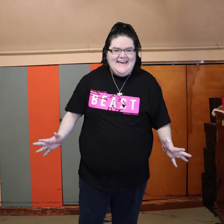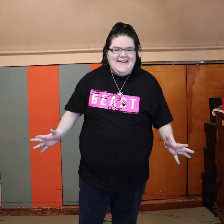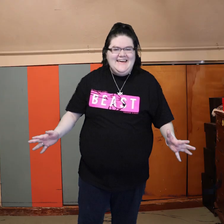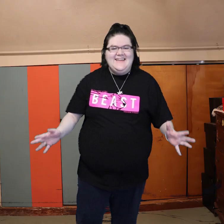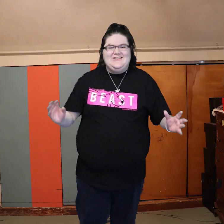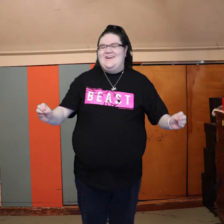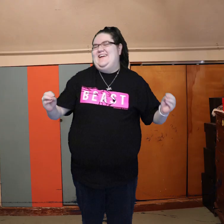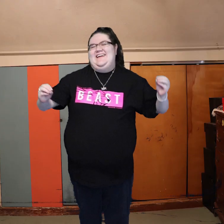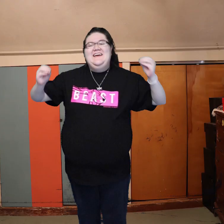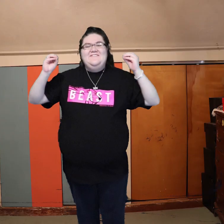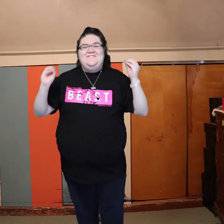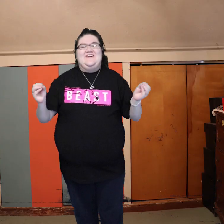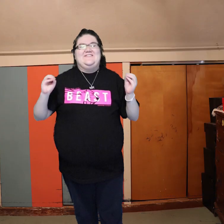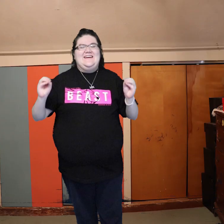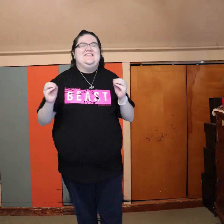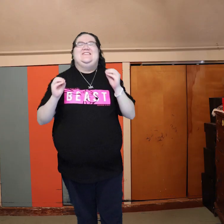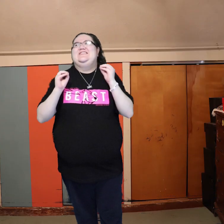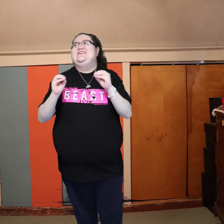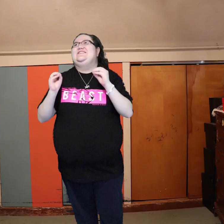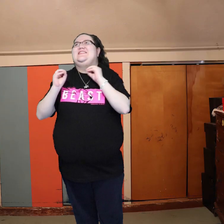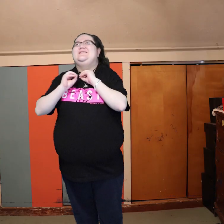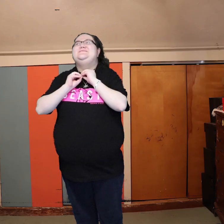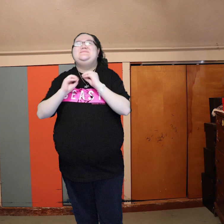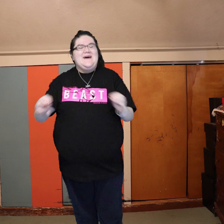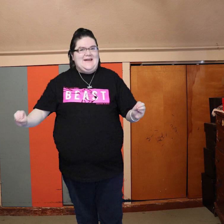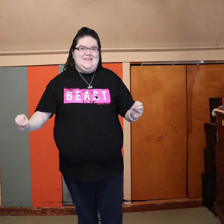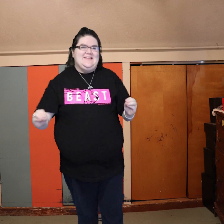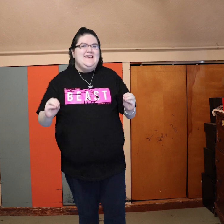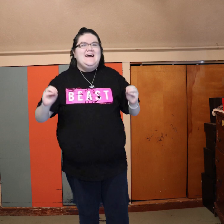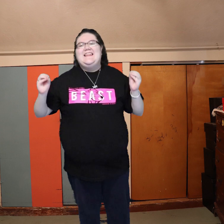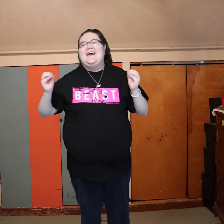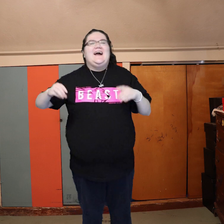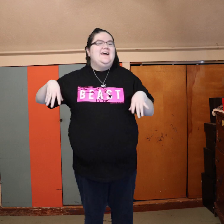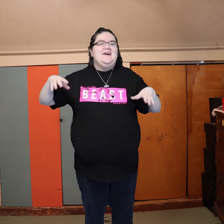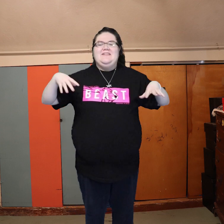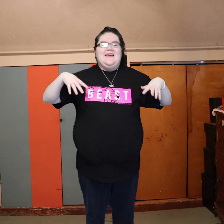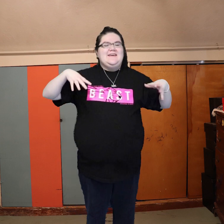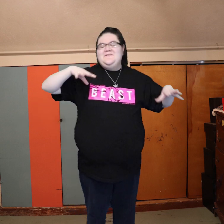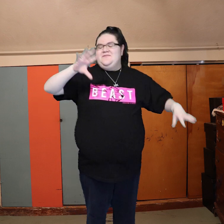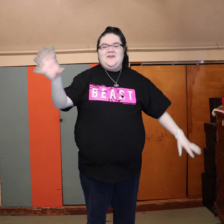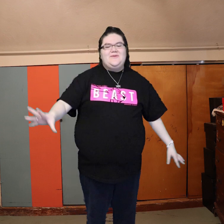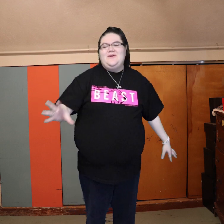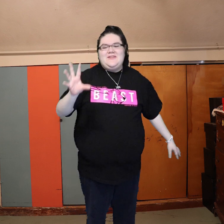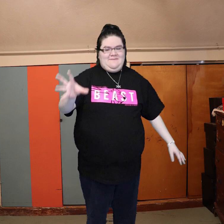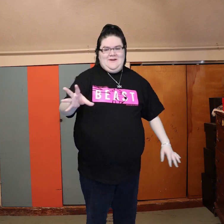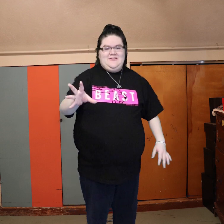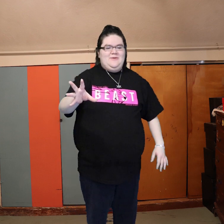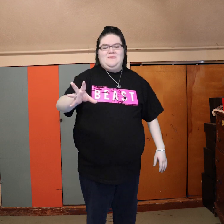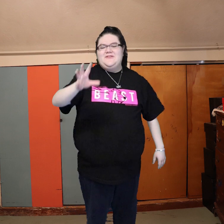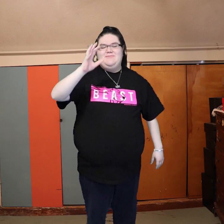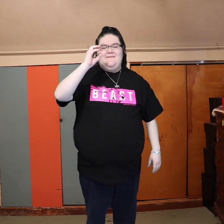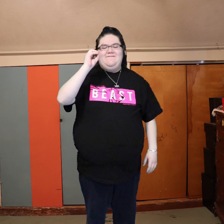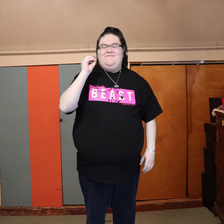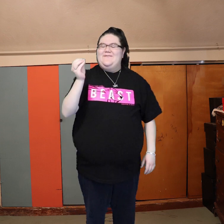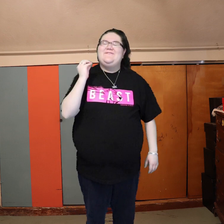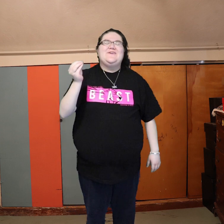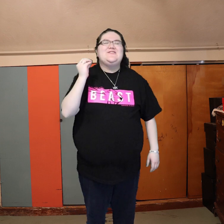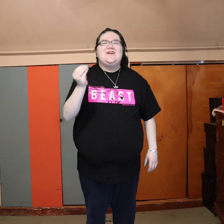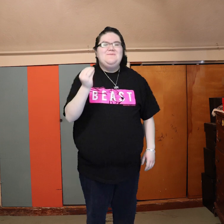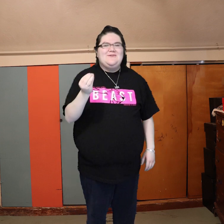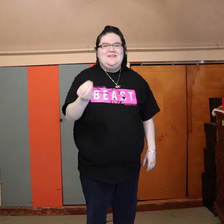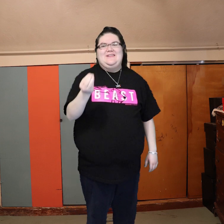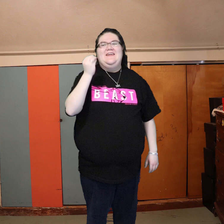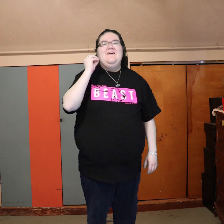Okay, sorry, Vic Rage is seriously the best. Like, I know, like, the other boys have rage moments, but